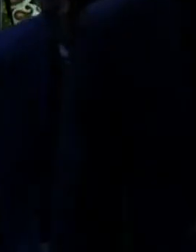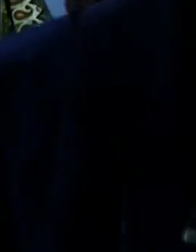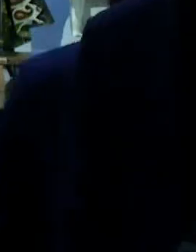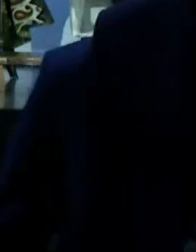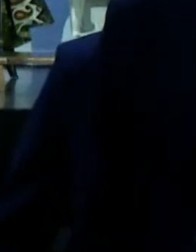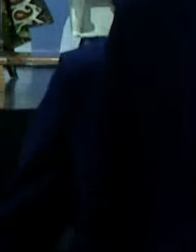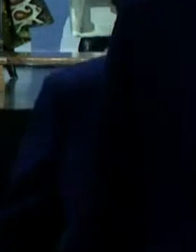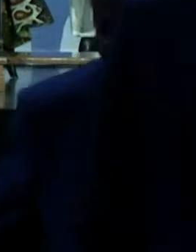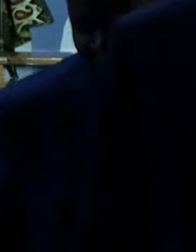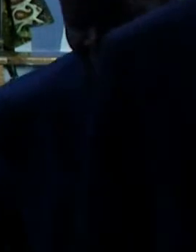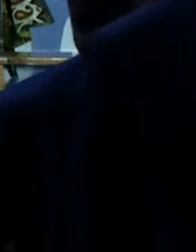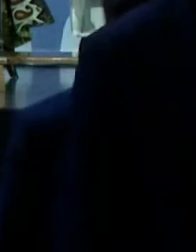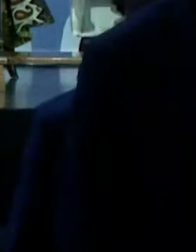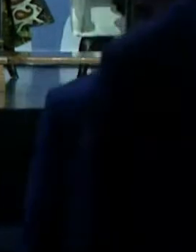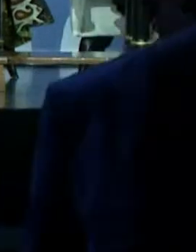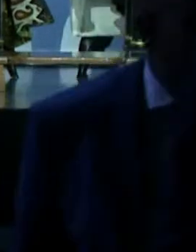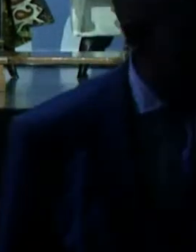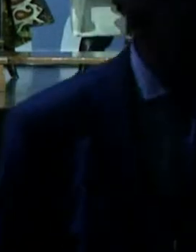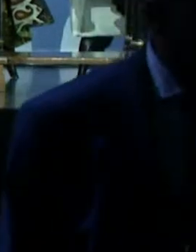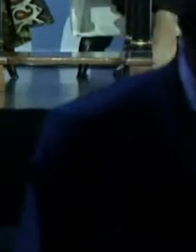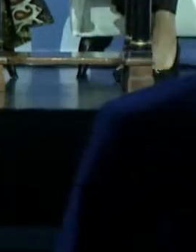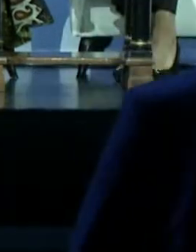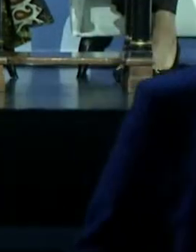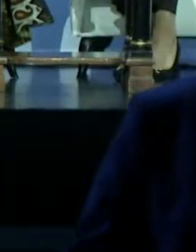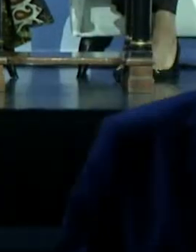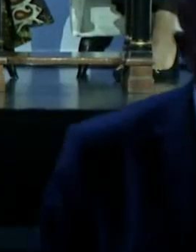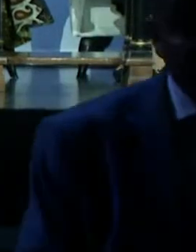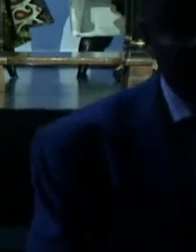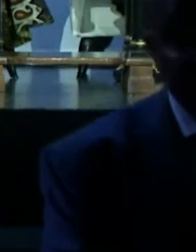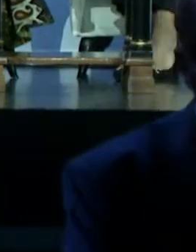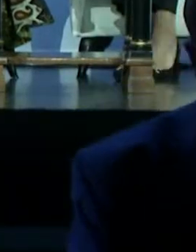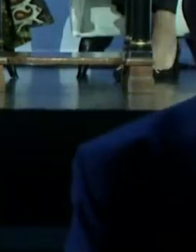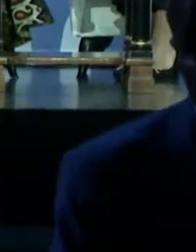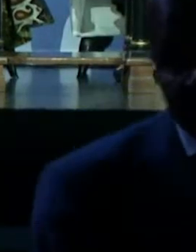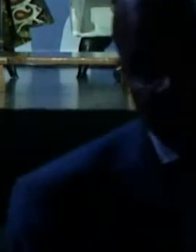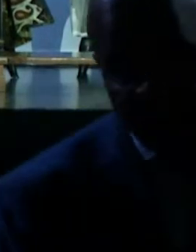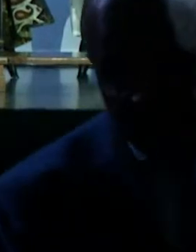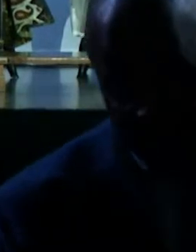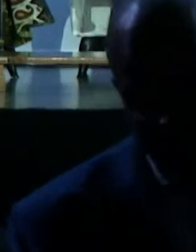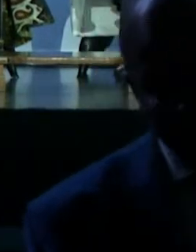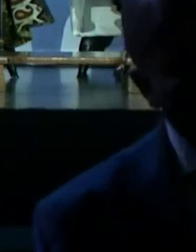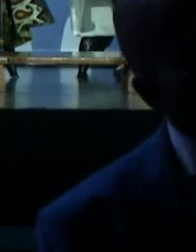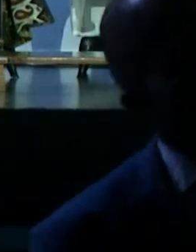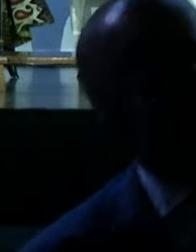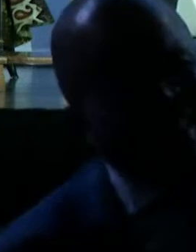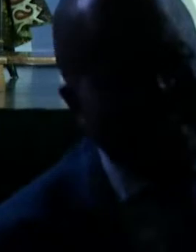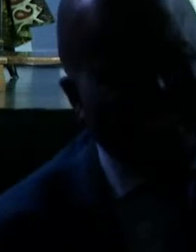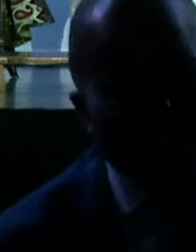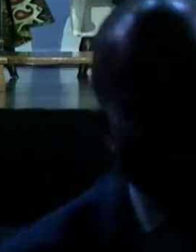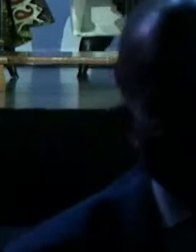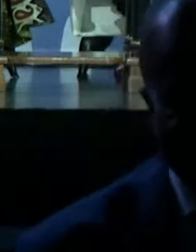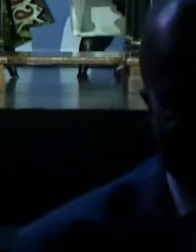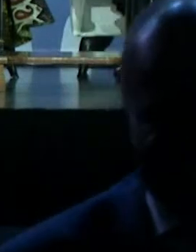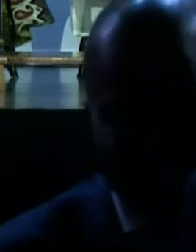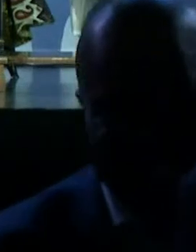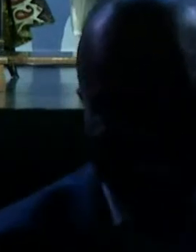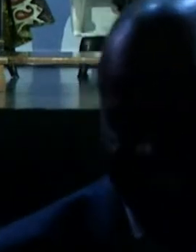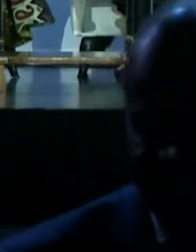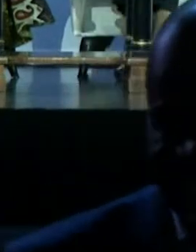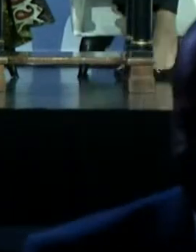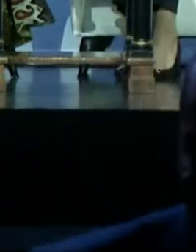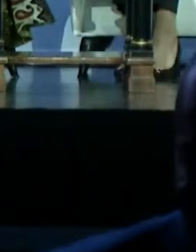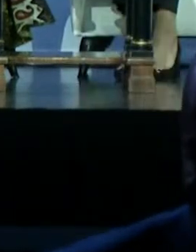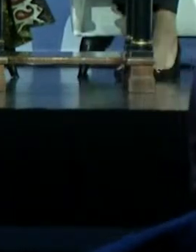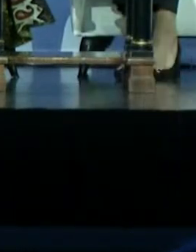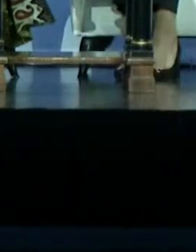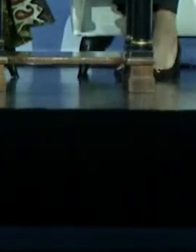Lady role in 2015, she was co-shareholder and managing director of Namibia's largest private equity